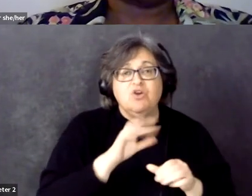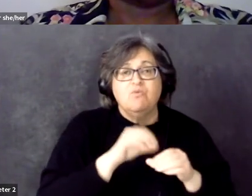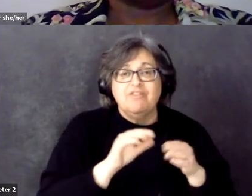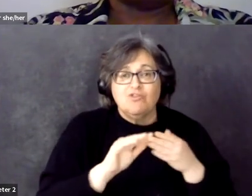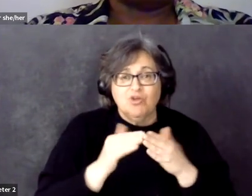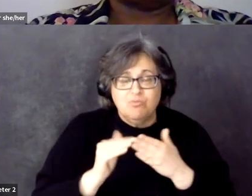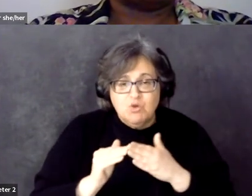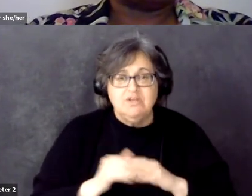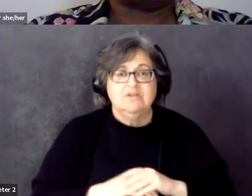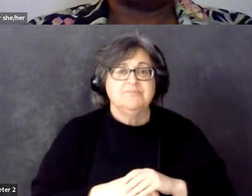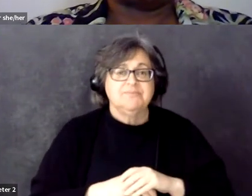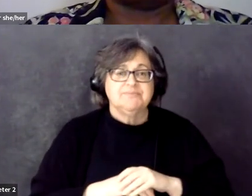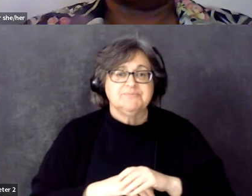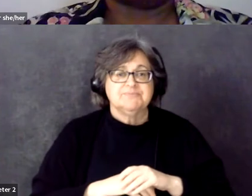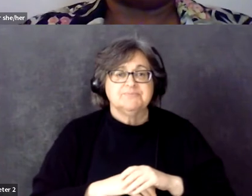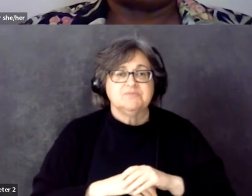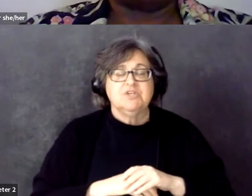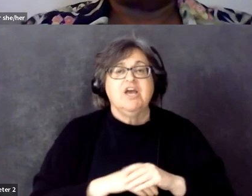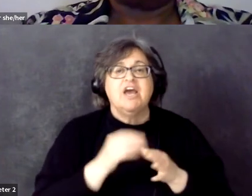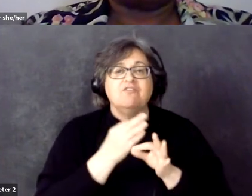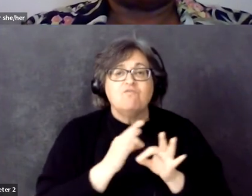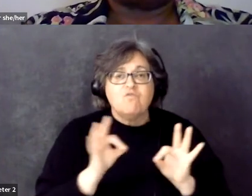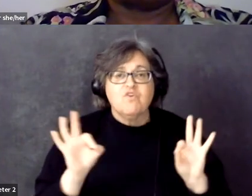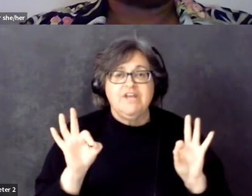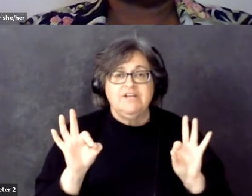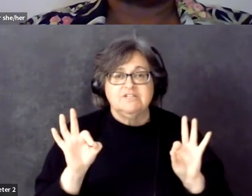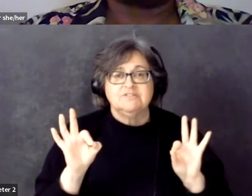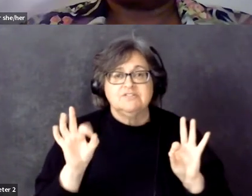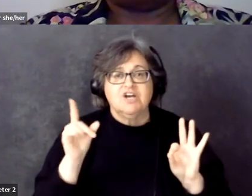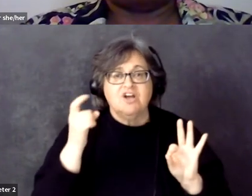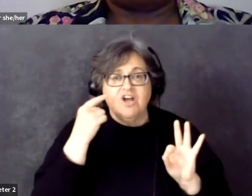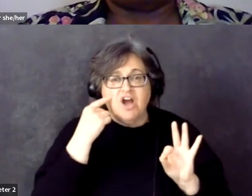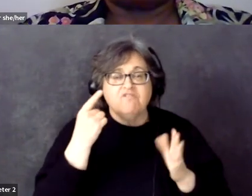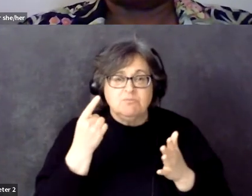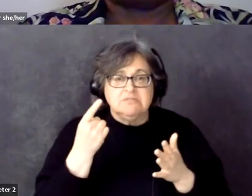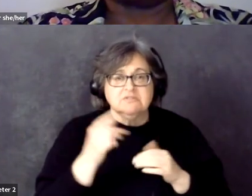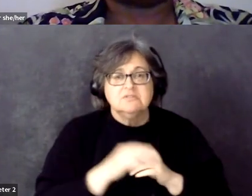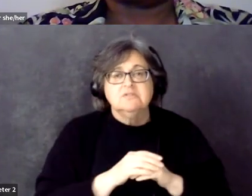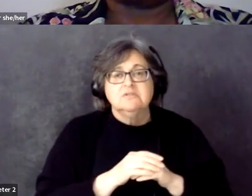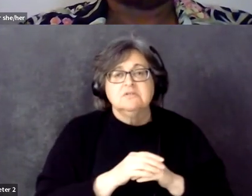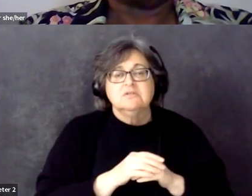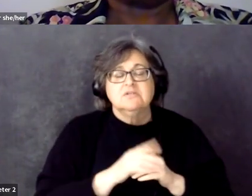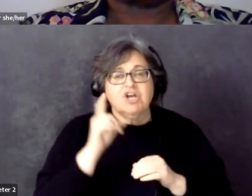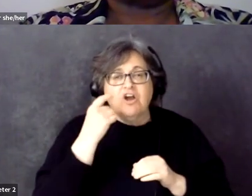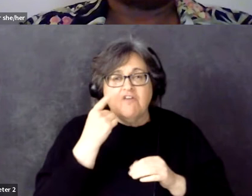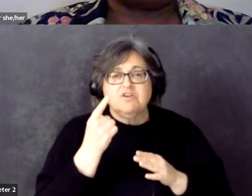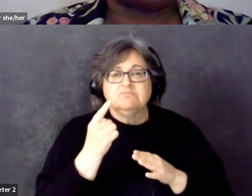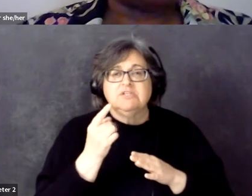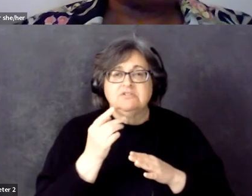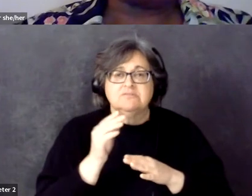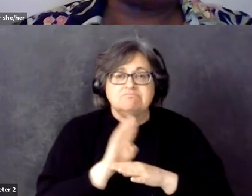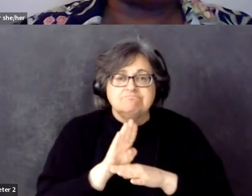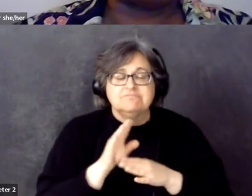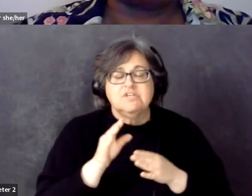community, and that are free, and which includes free medicines, and also so